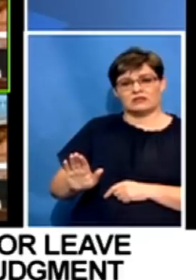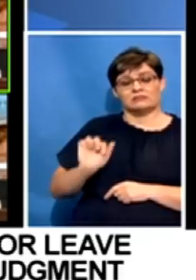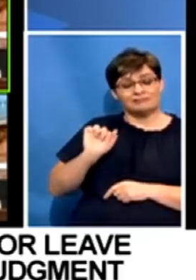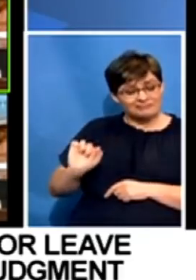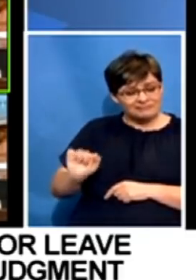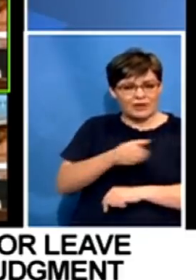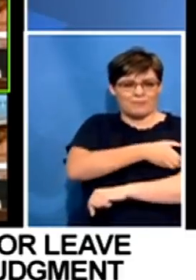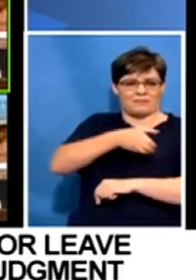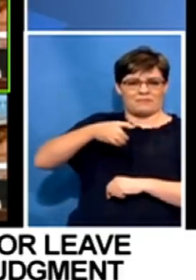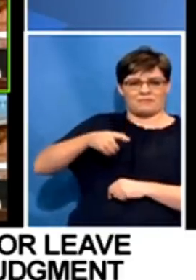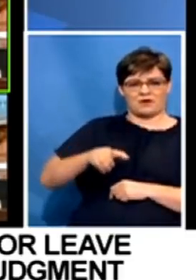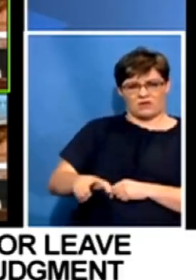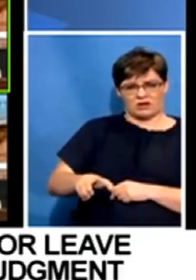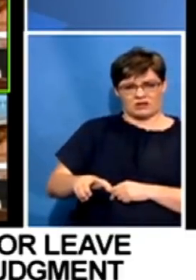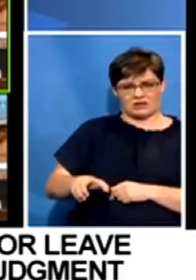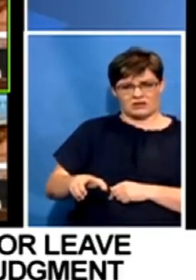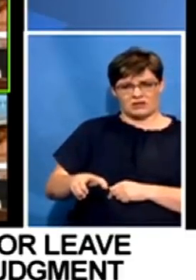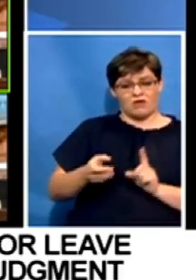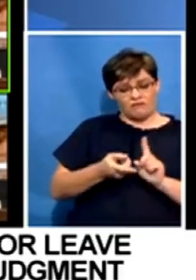the Constitution?